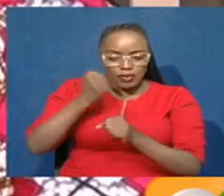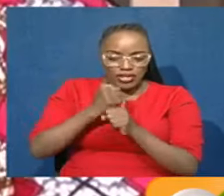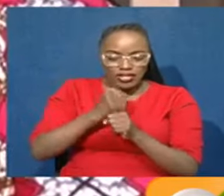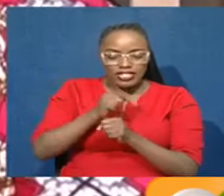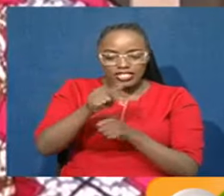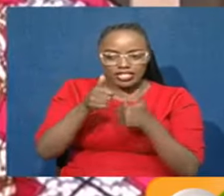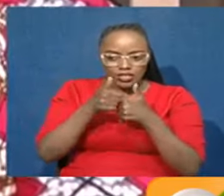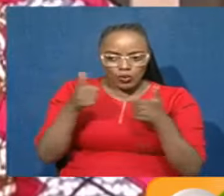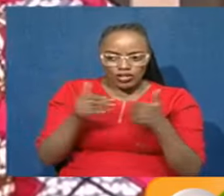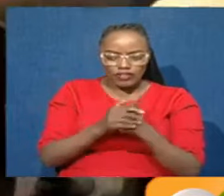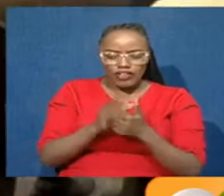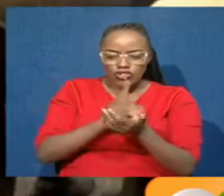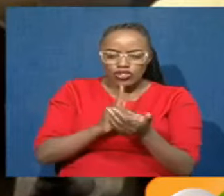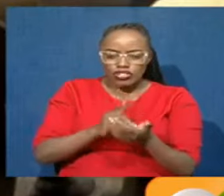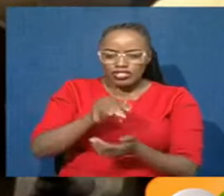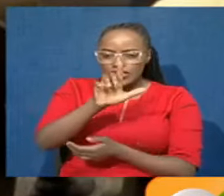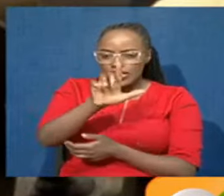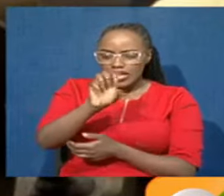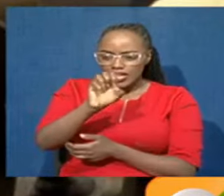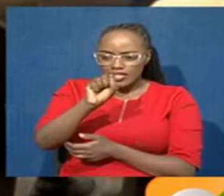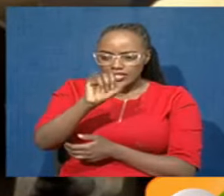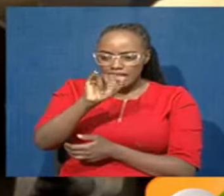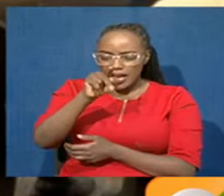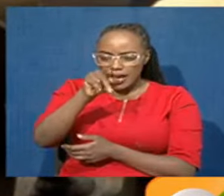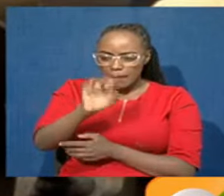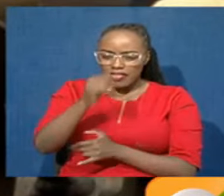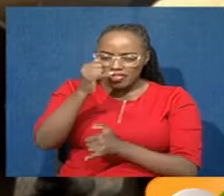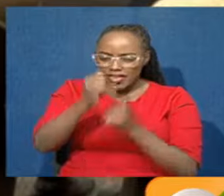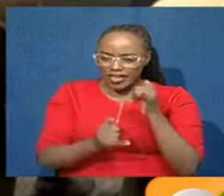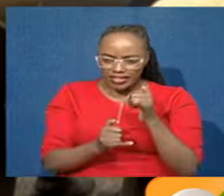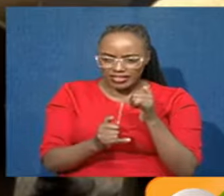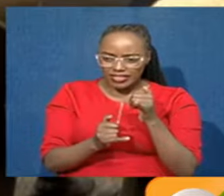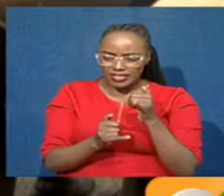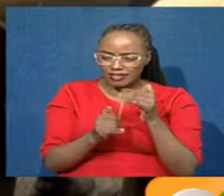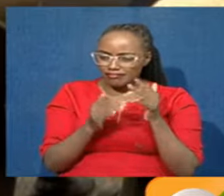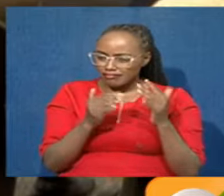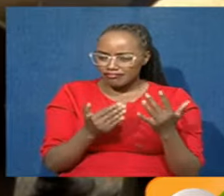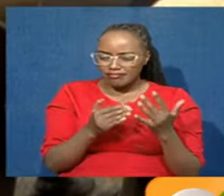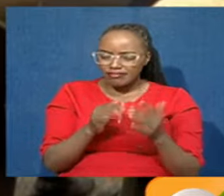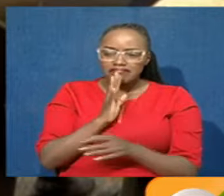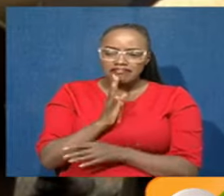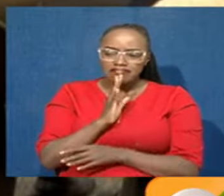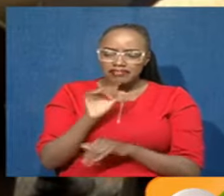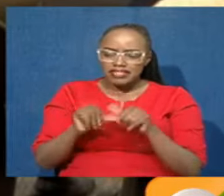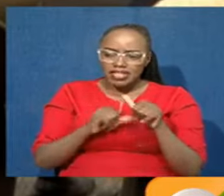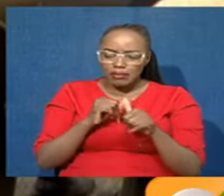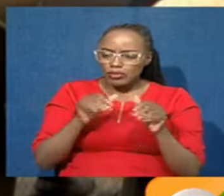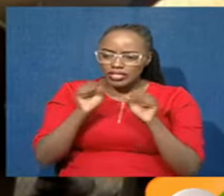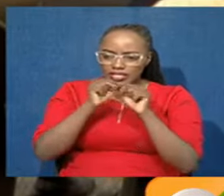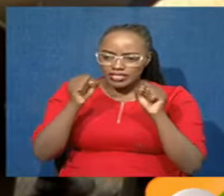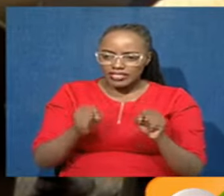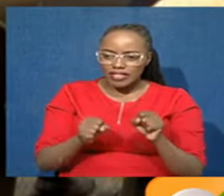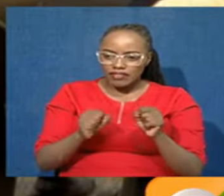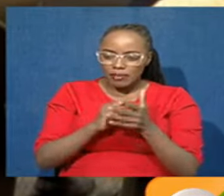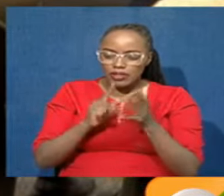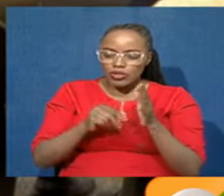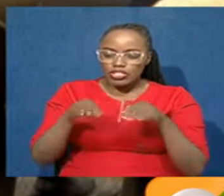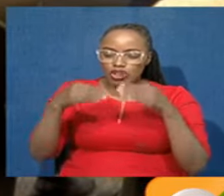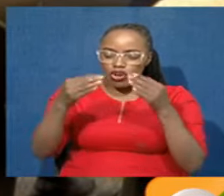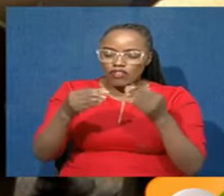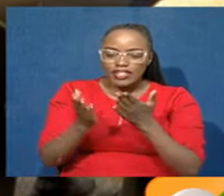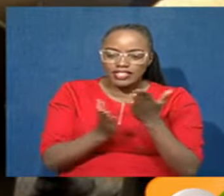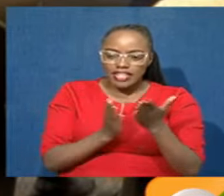well. Dr. Leslie Ampe, so in the end, however we speak about a system, it is about serving the